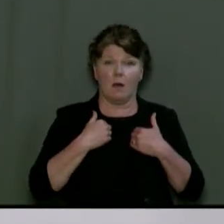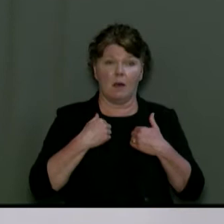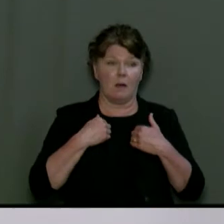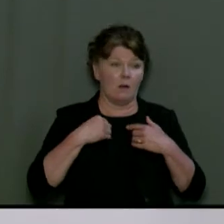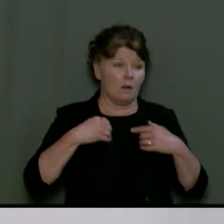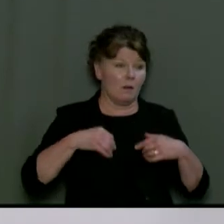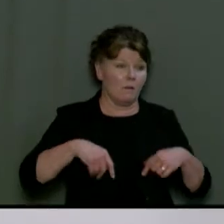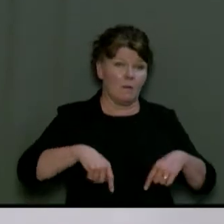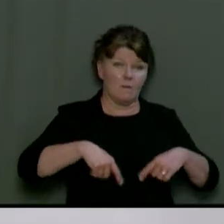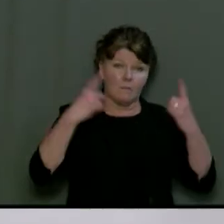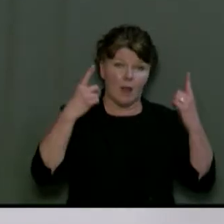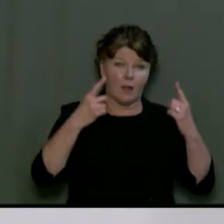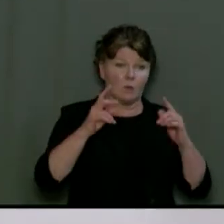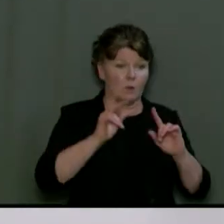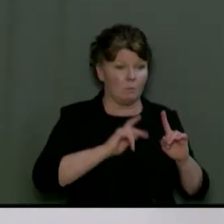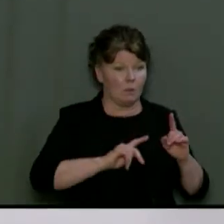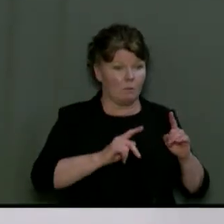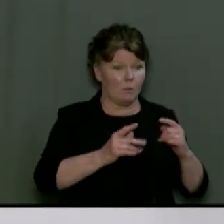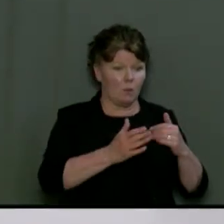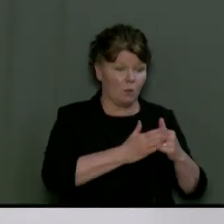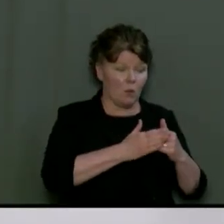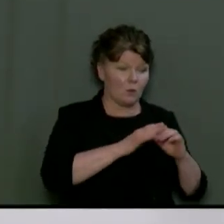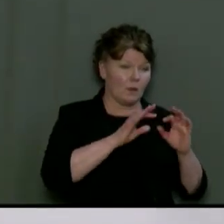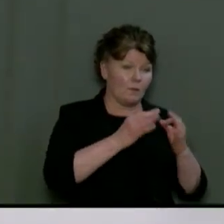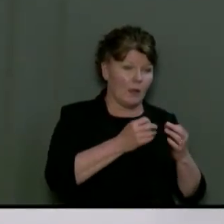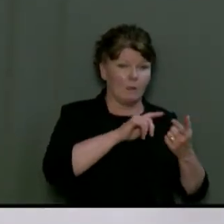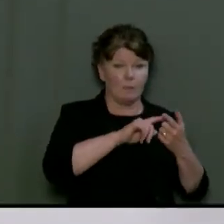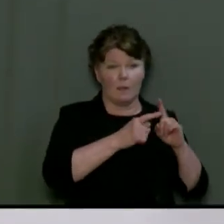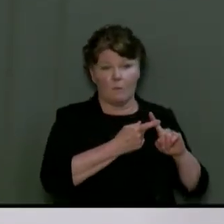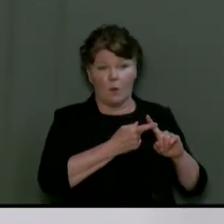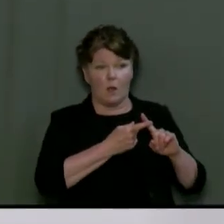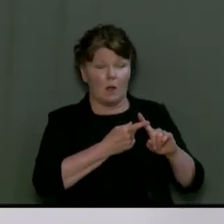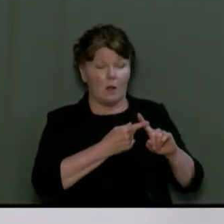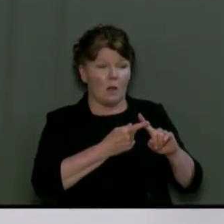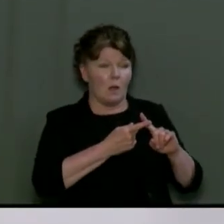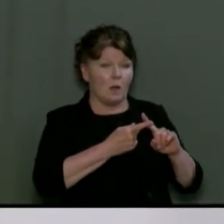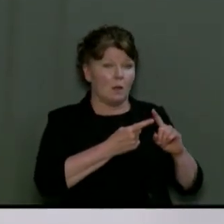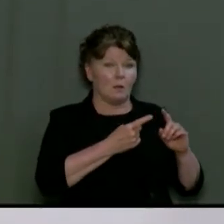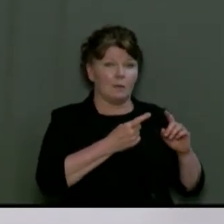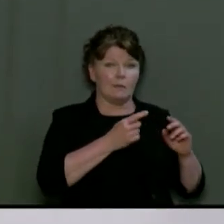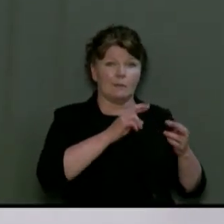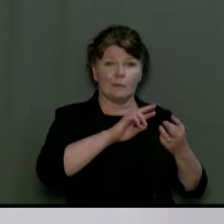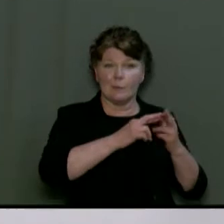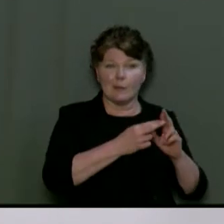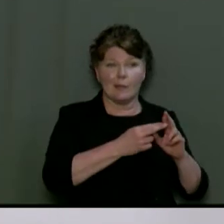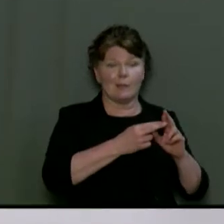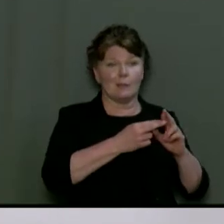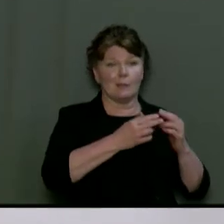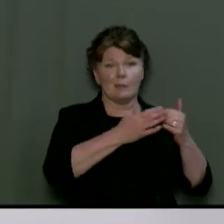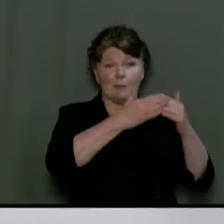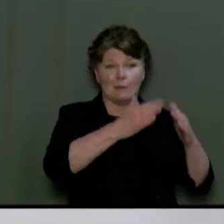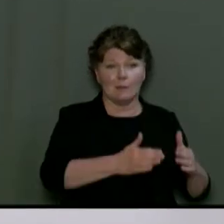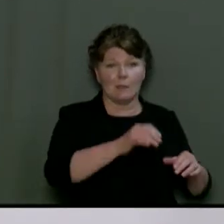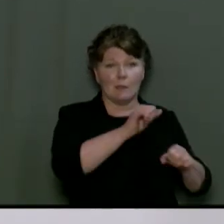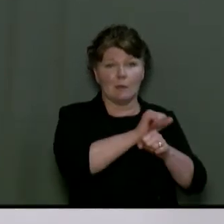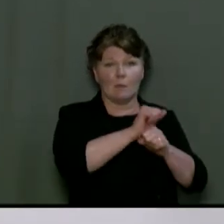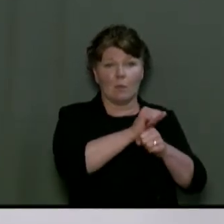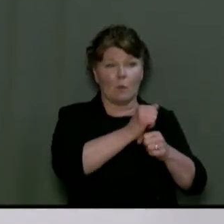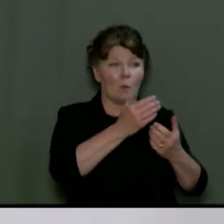closest to you, family, friends, close and extended, acquaintances, and work colleagues.